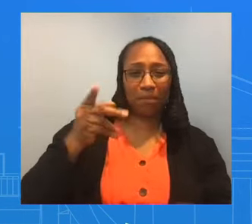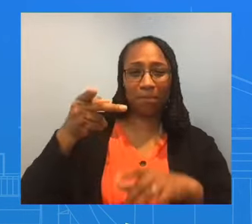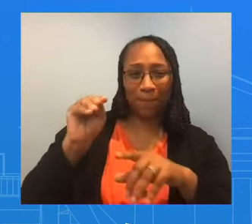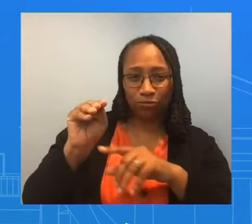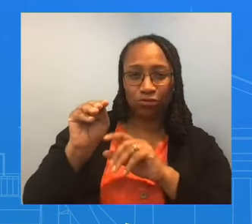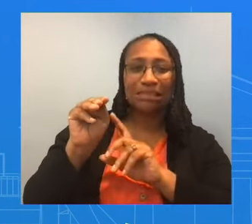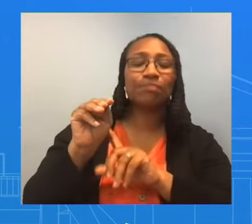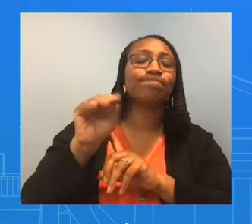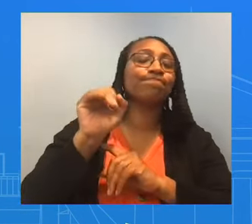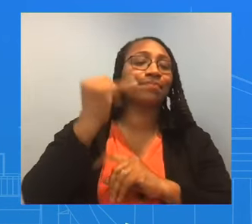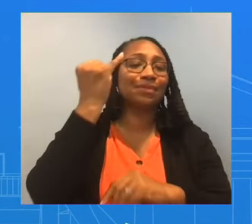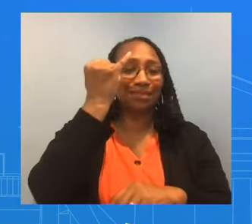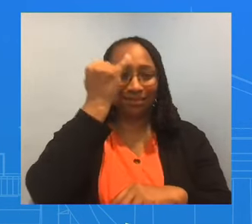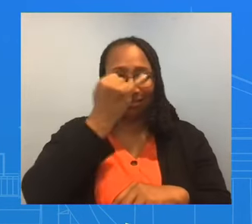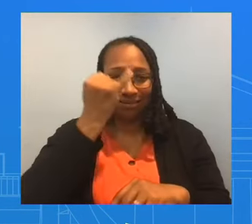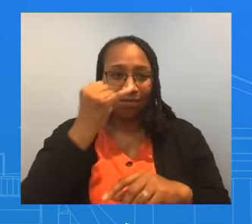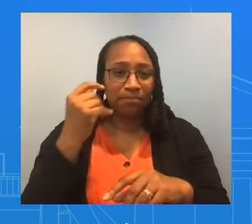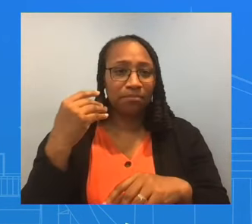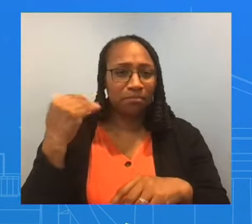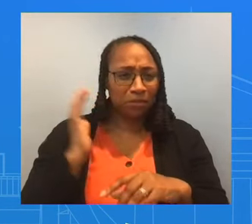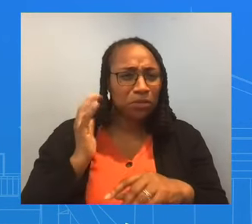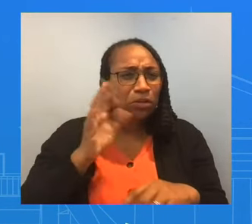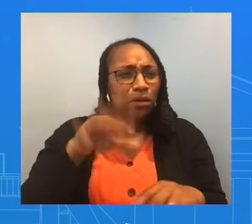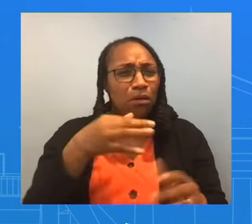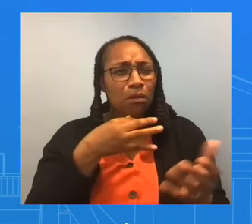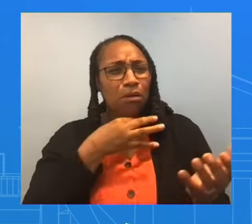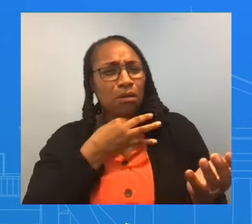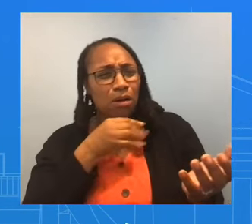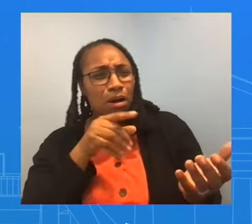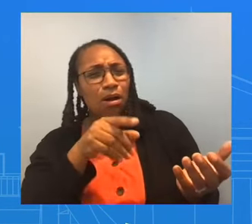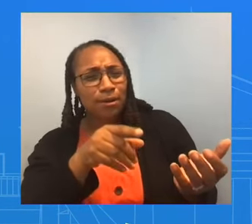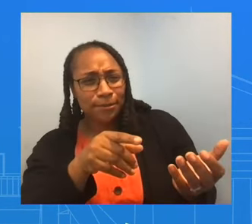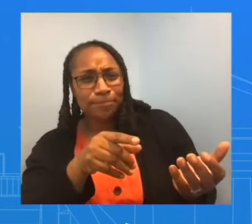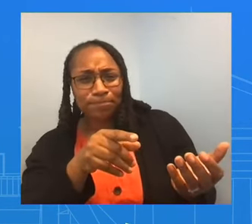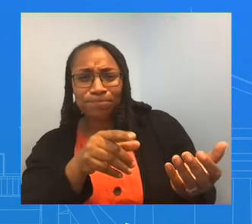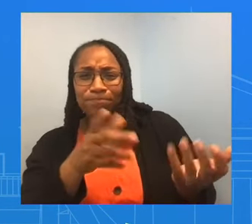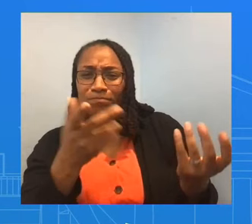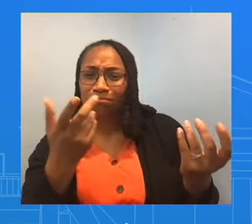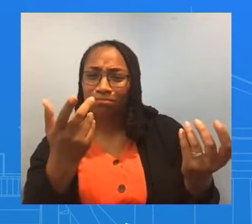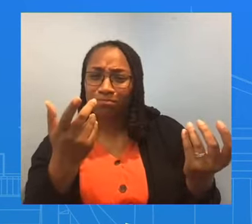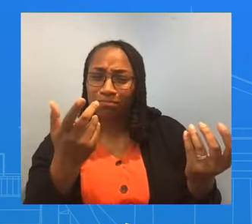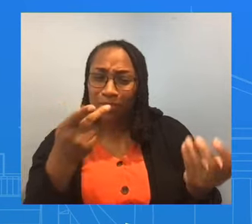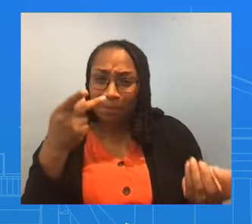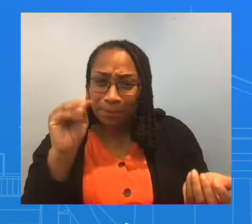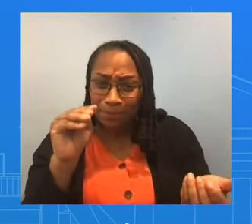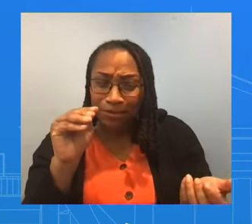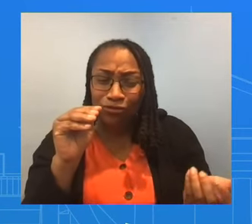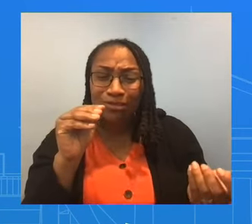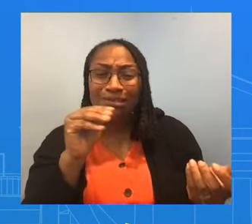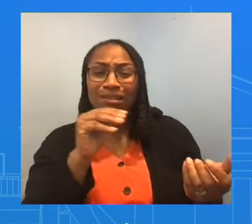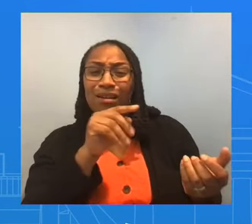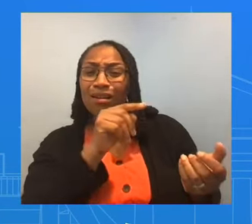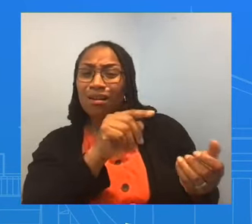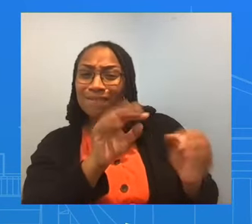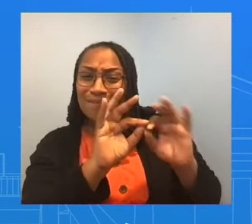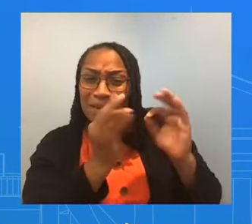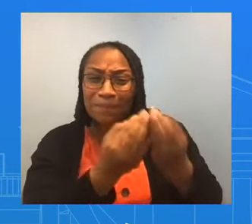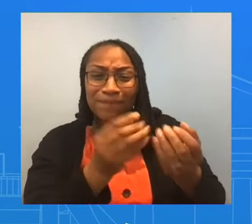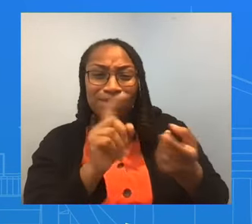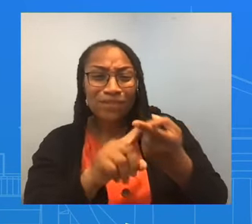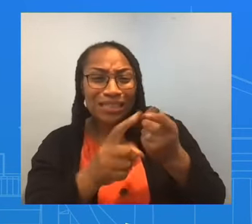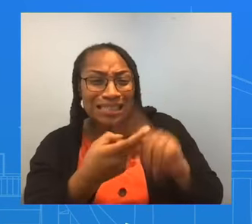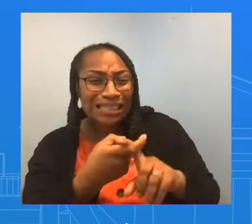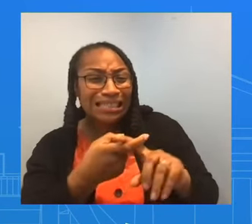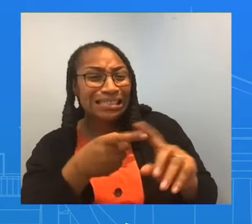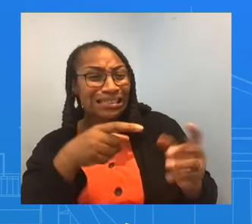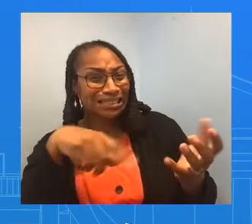prime minister's family and friends, and to the government and people of Italy upon his passing. Italy is a longtime